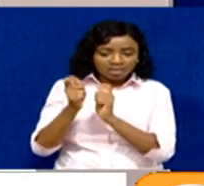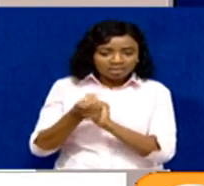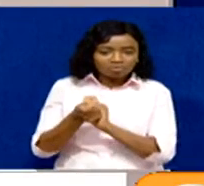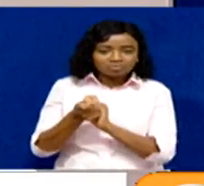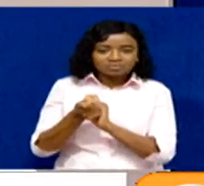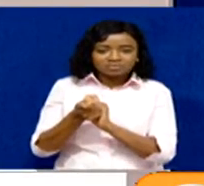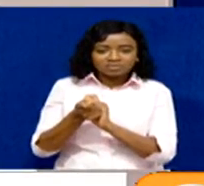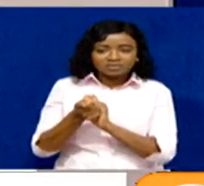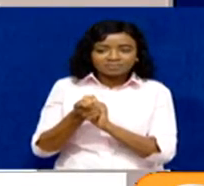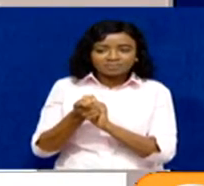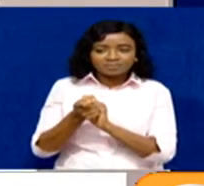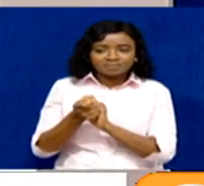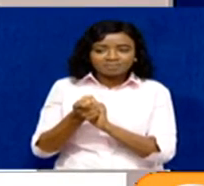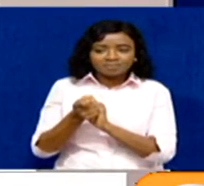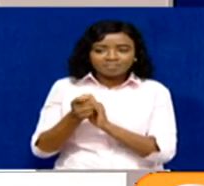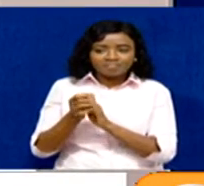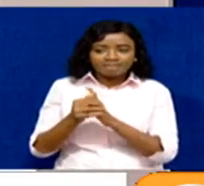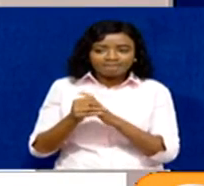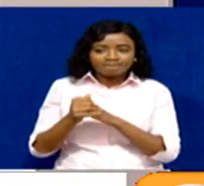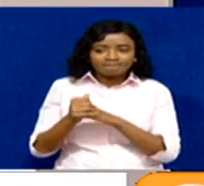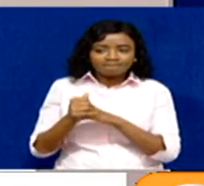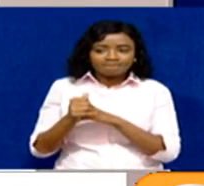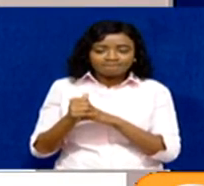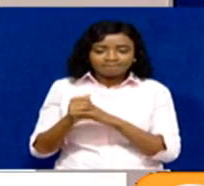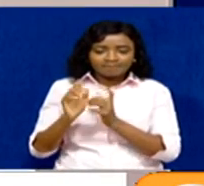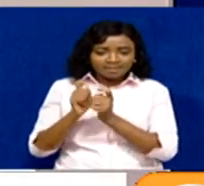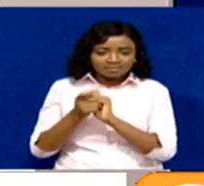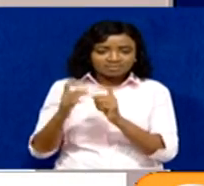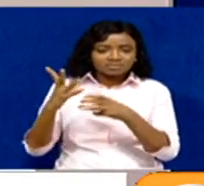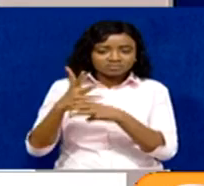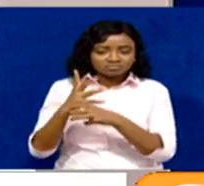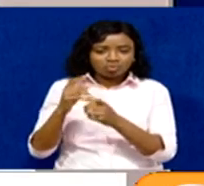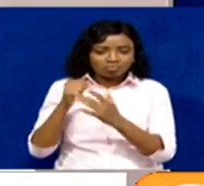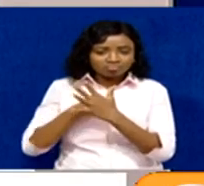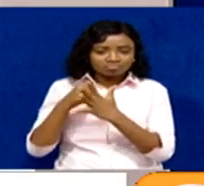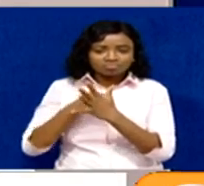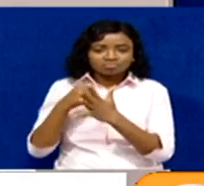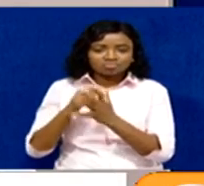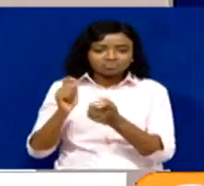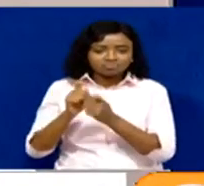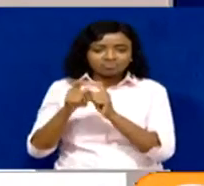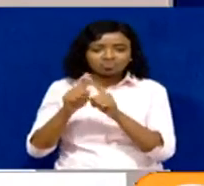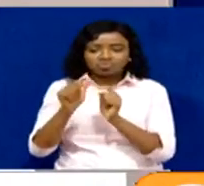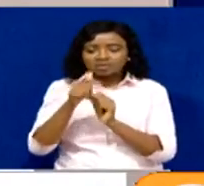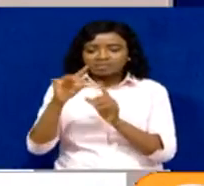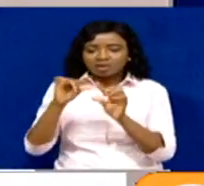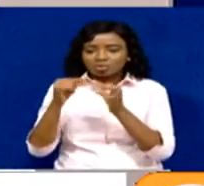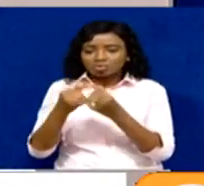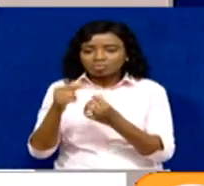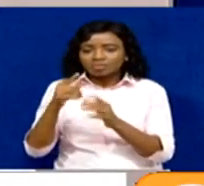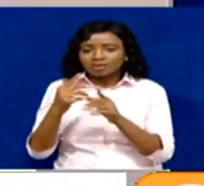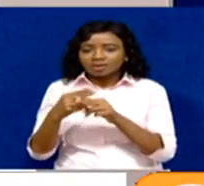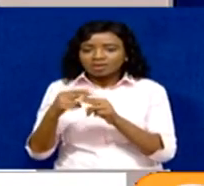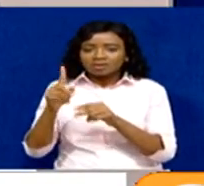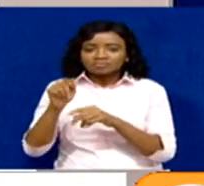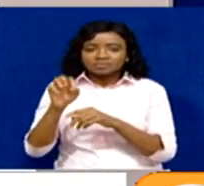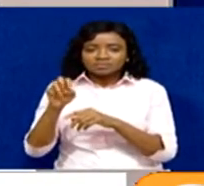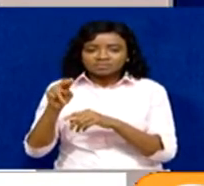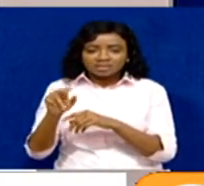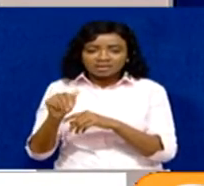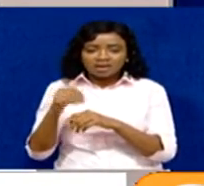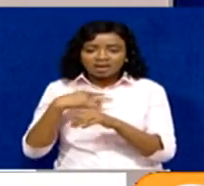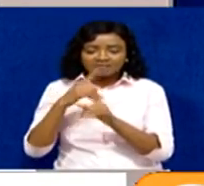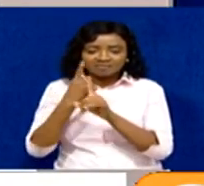Also, I was working with the religious sector, yeah. A group called Tena, okay. Where several parties